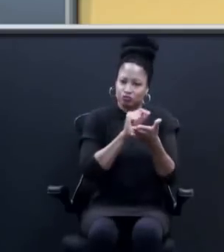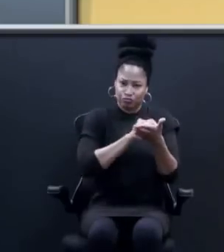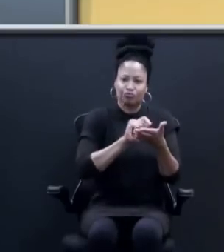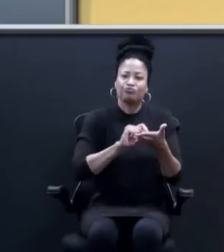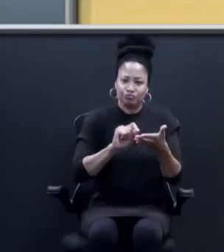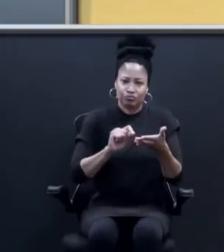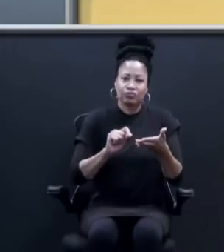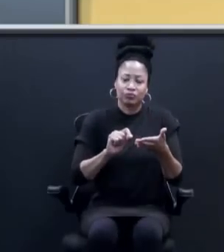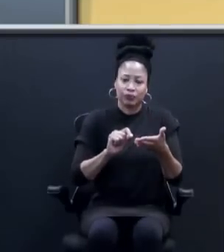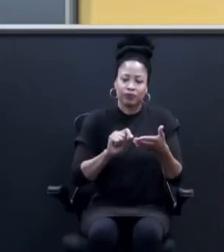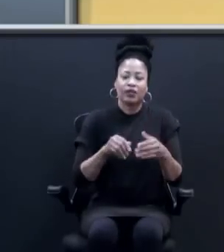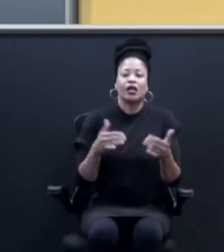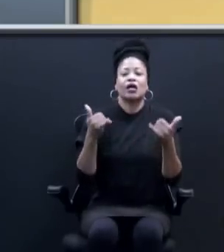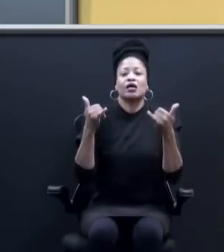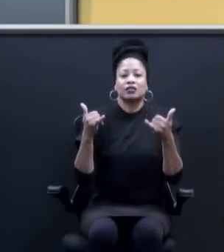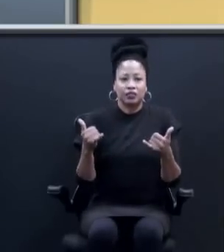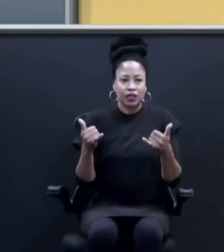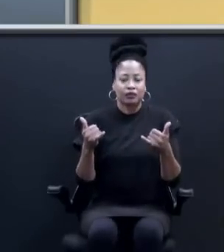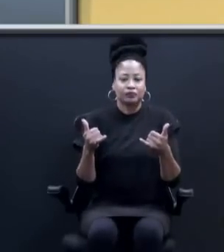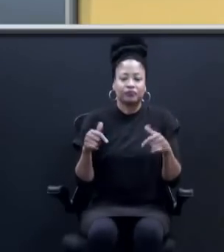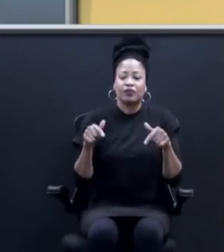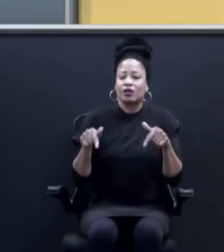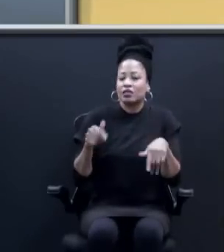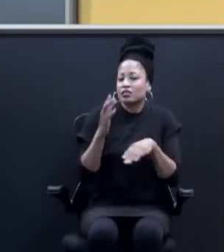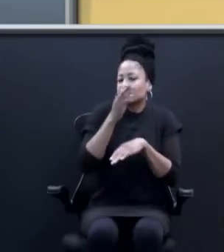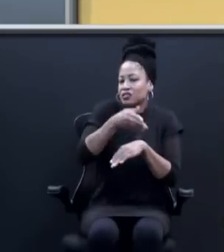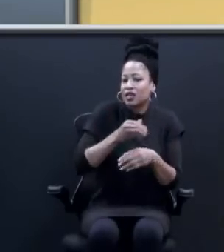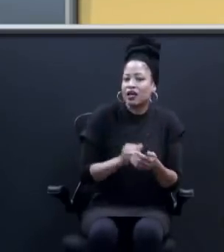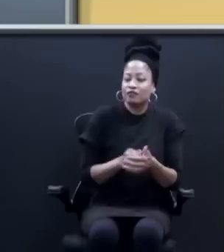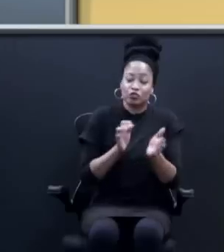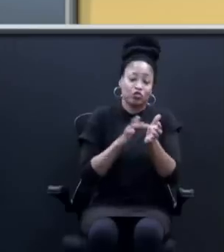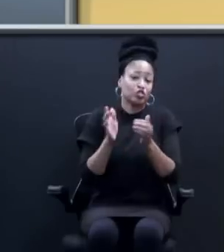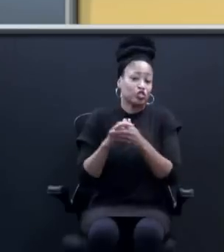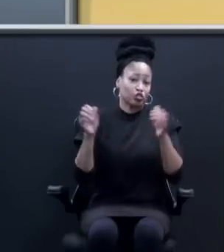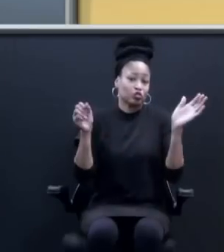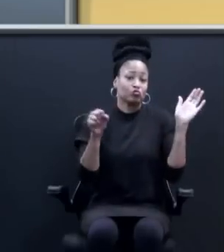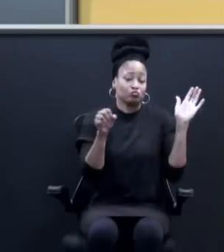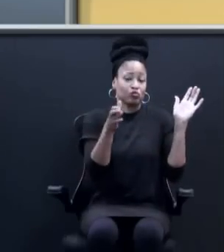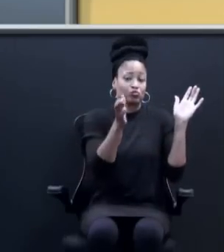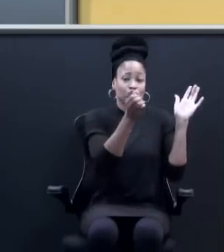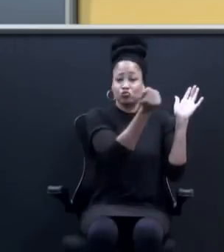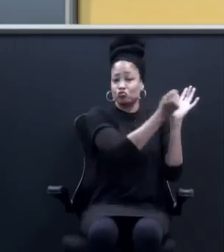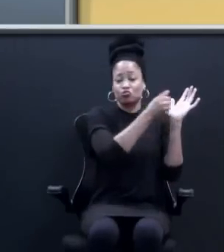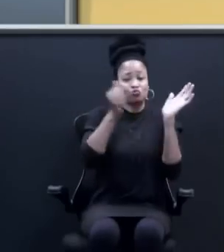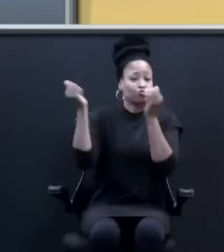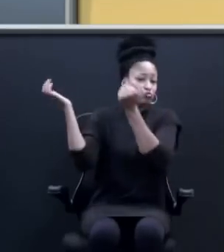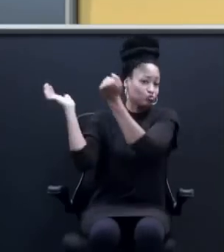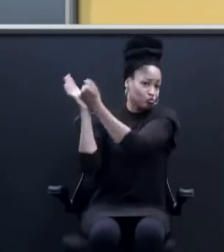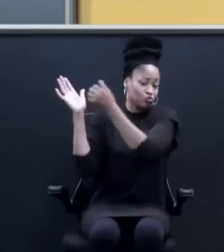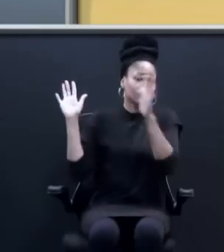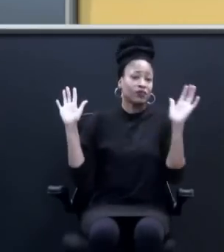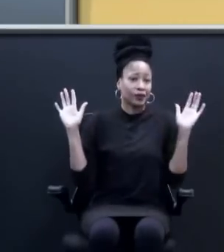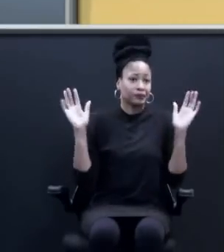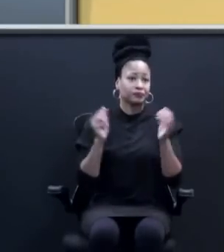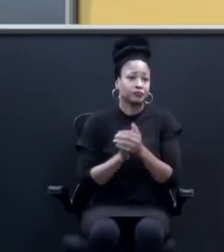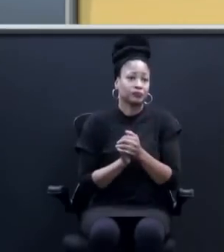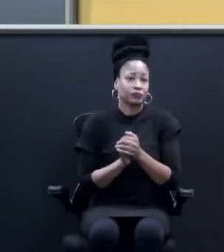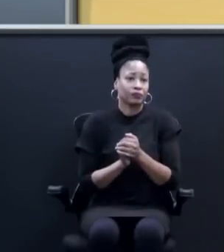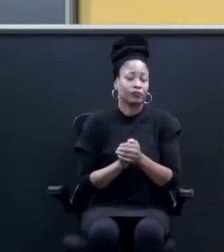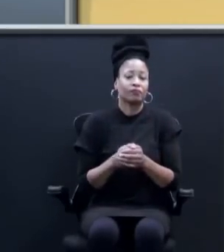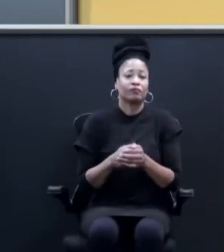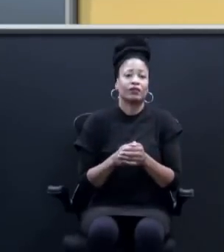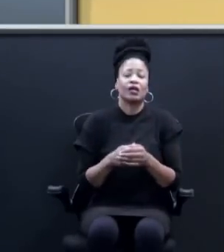this is after they done crucified Jesus, sisters and brothers. This kind of kills several things, especially a lot of the teaching that they